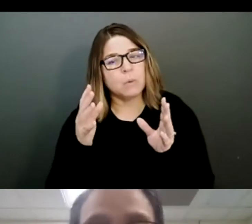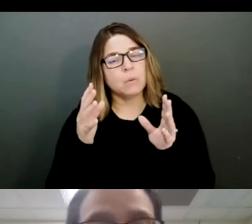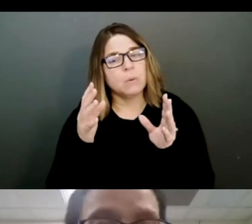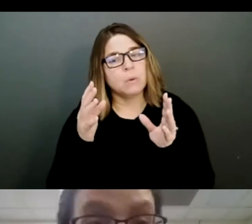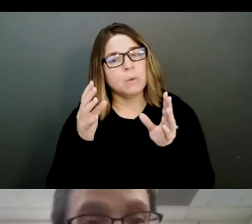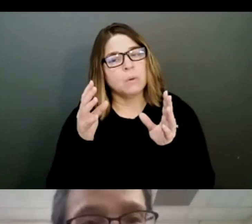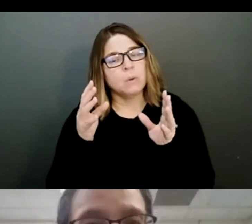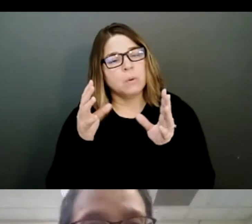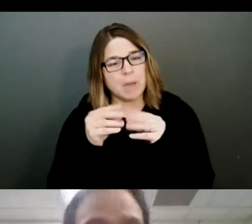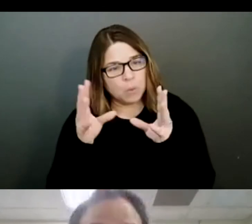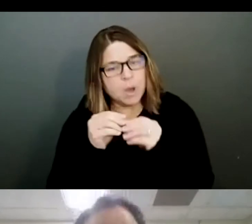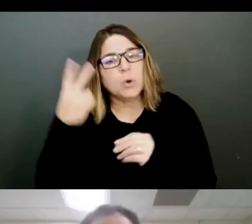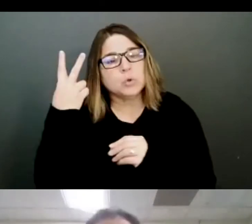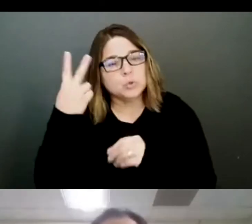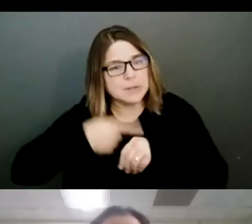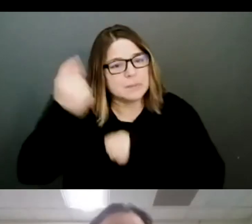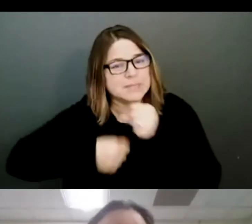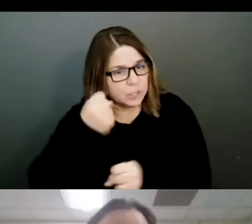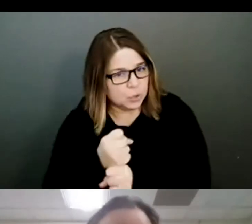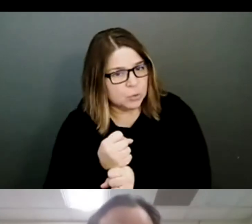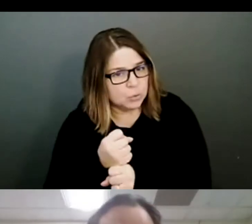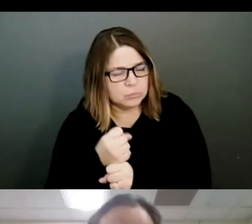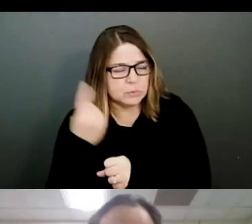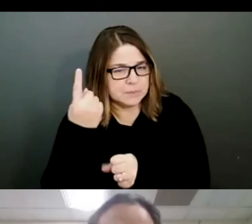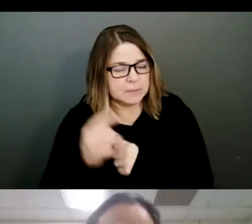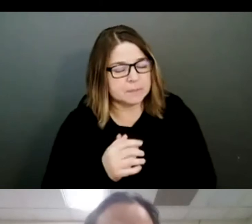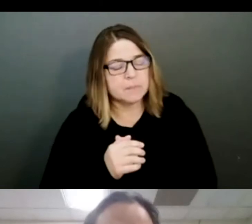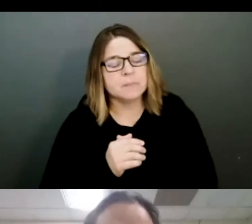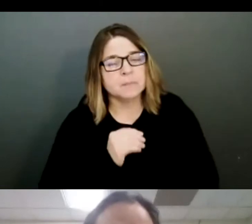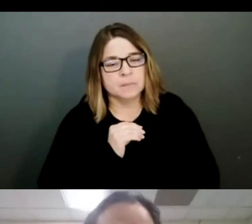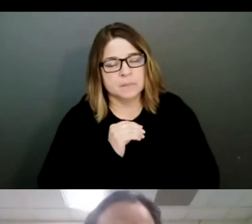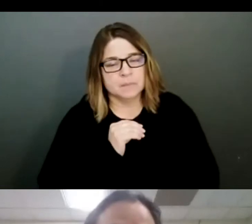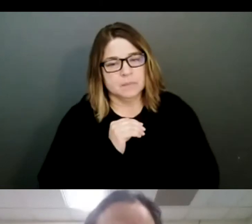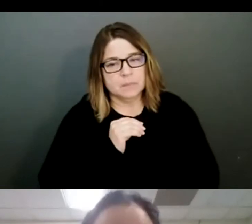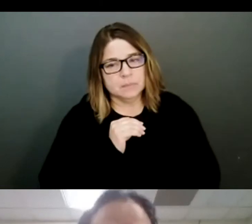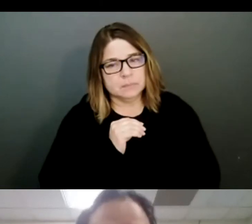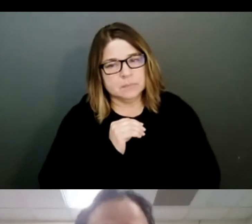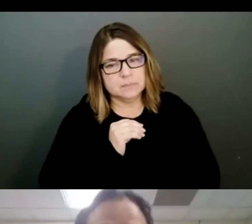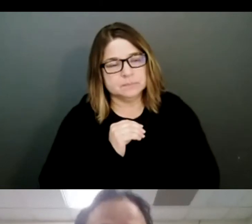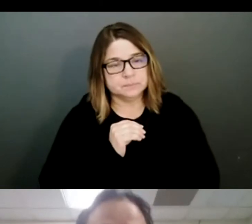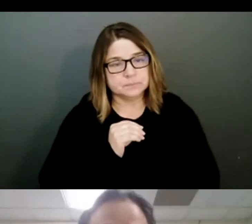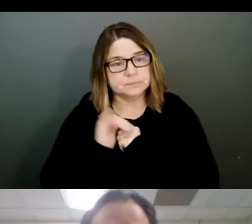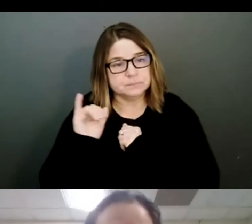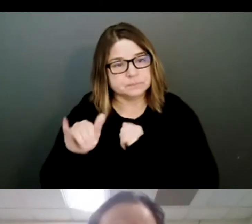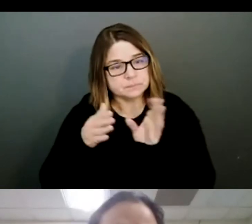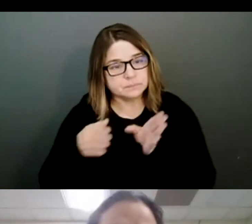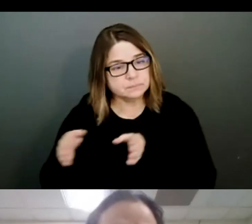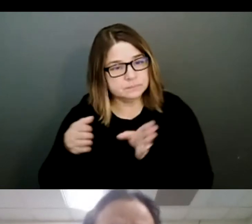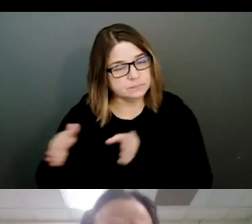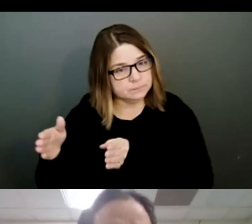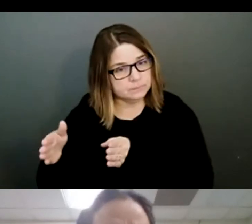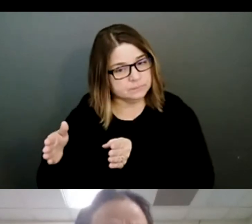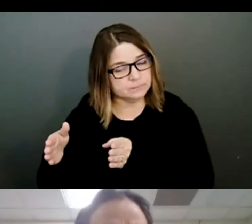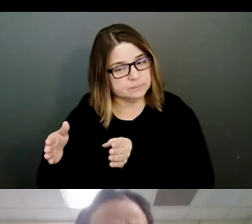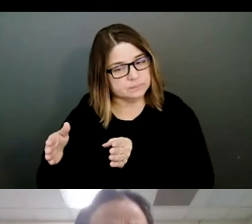2 times a year or whatever. And in that plan,